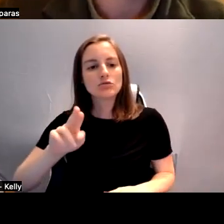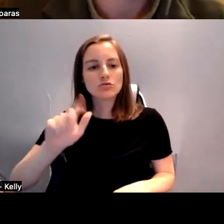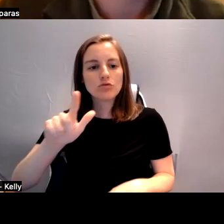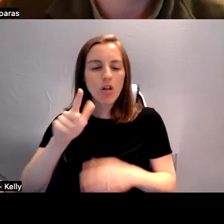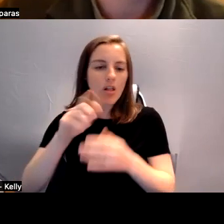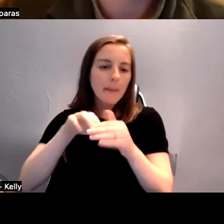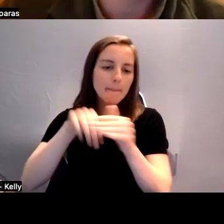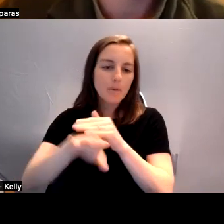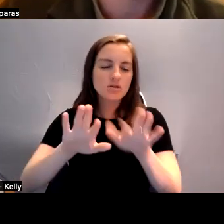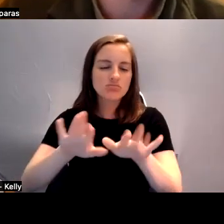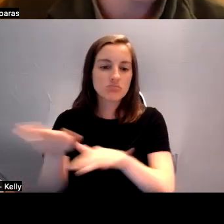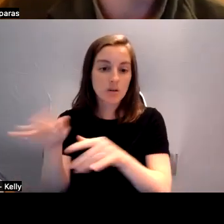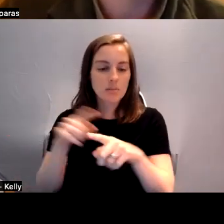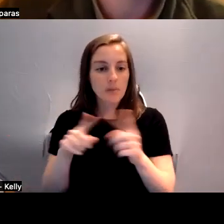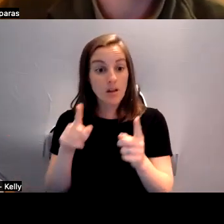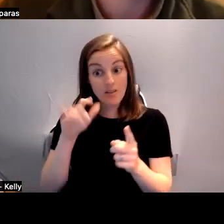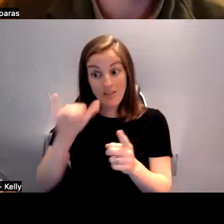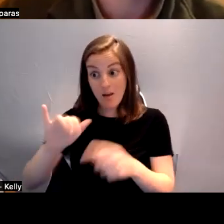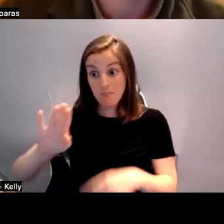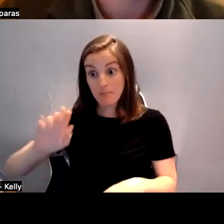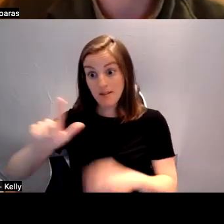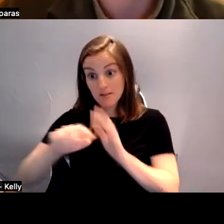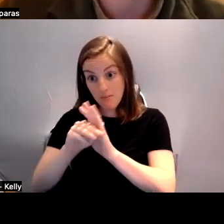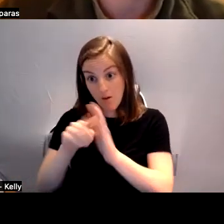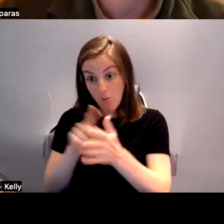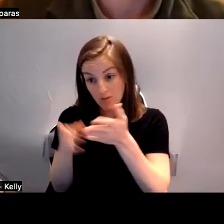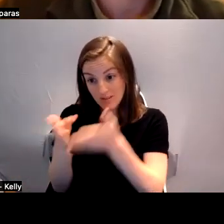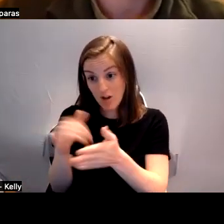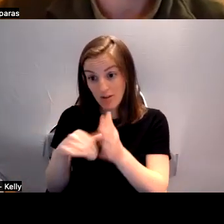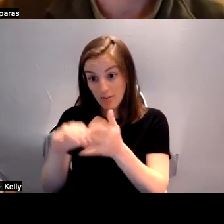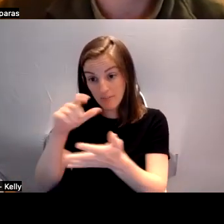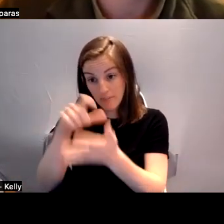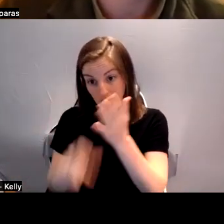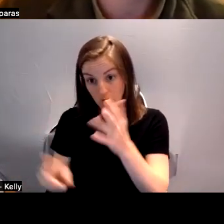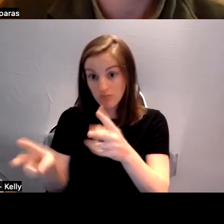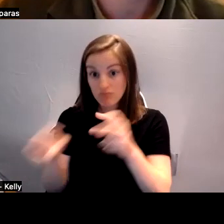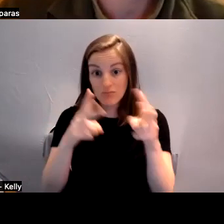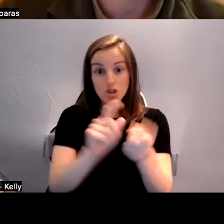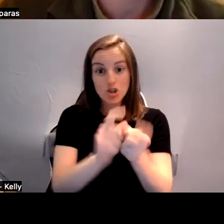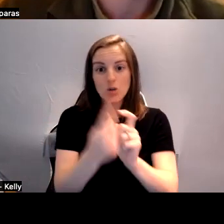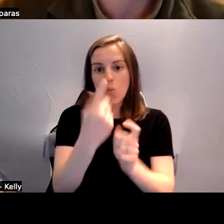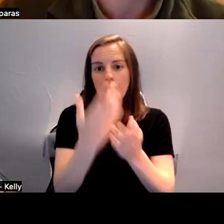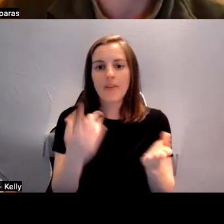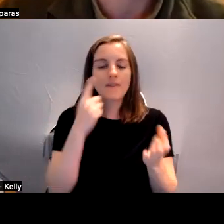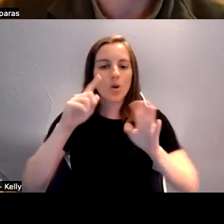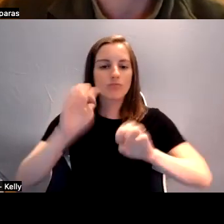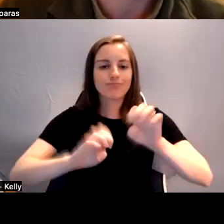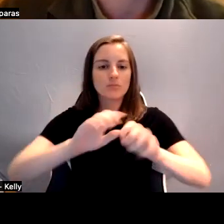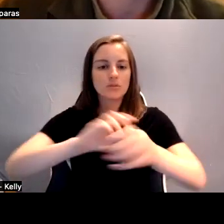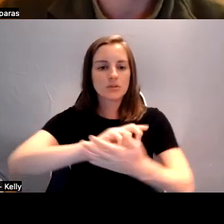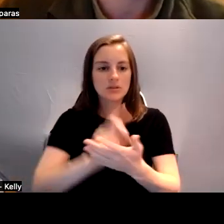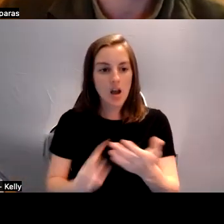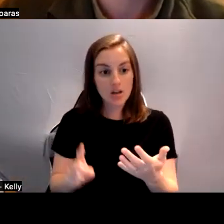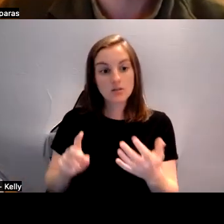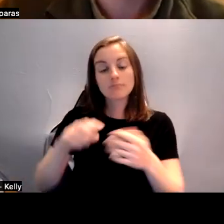take the baseline model that is exactly in this paper, and then we just change one thing at a time. So experiment 1 is adding these distances as an